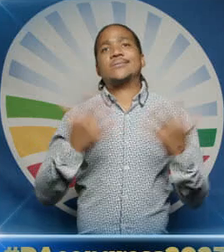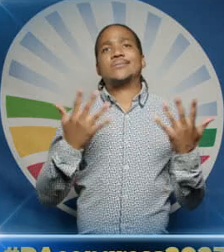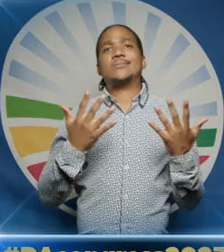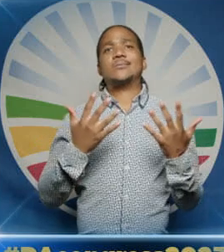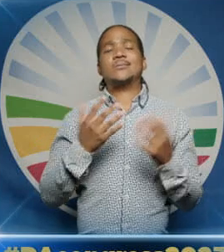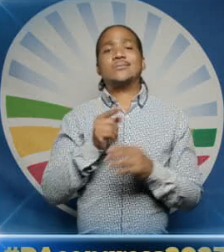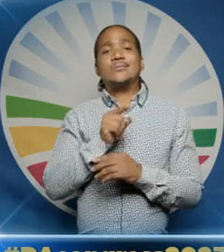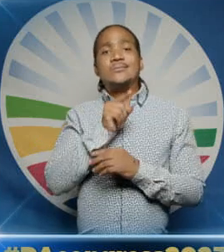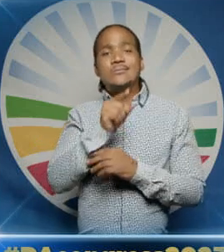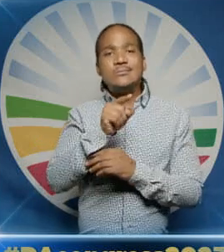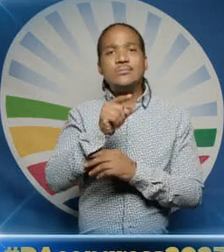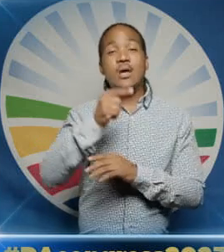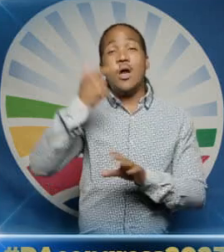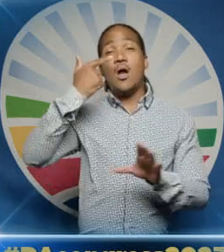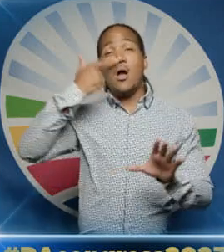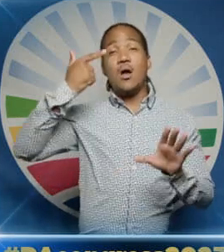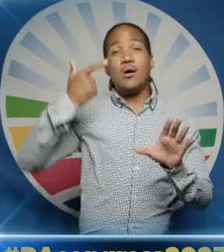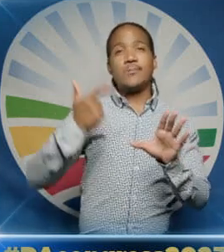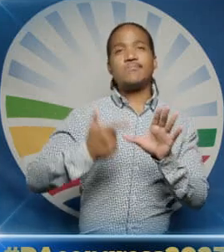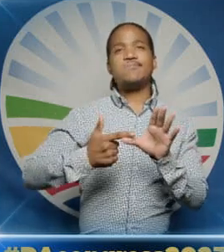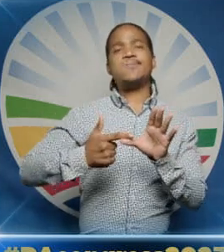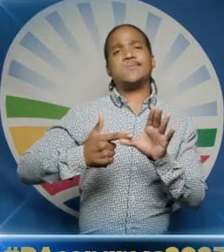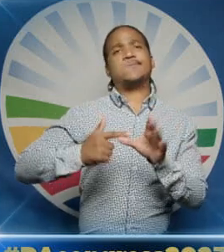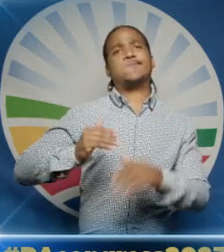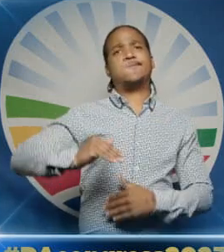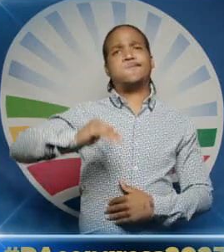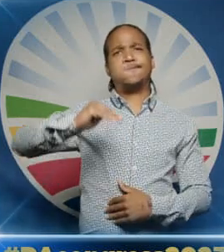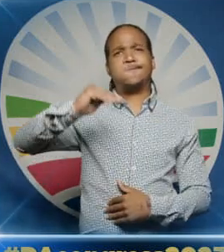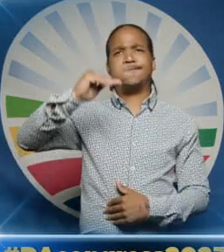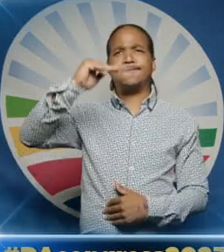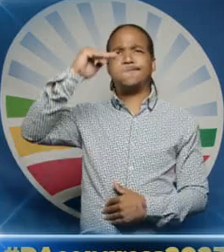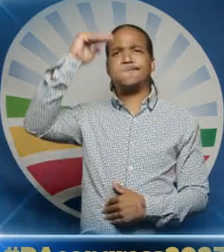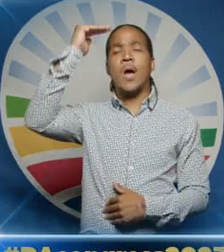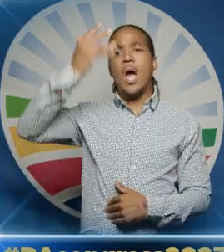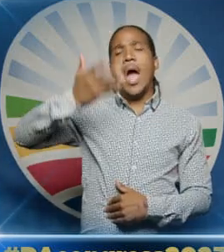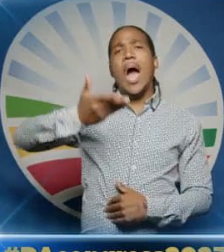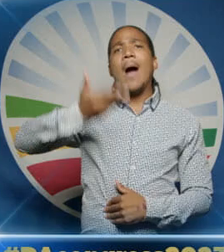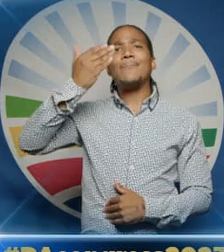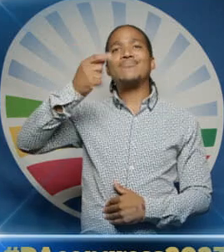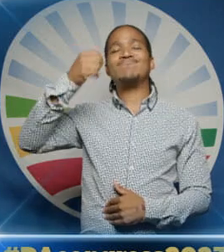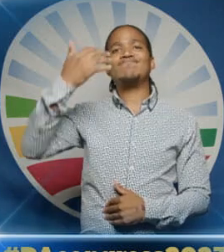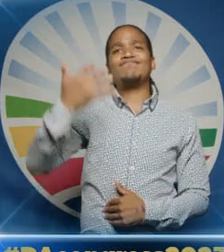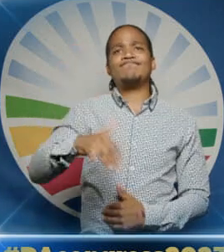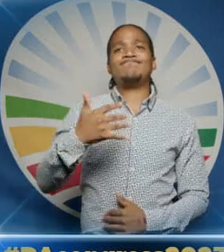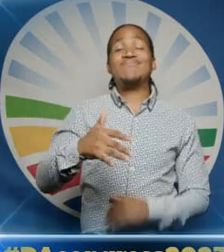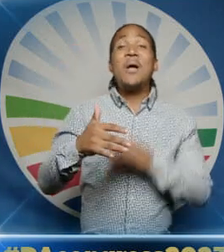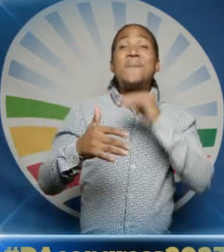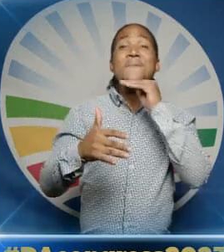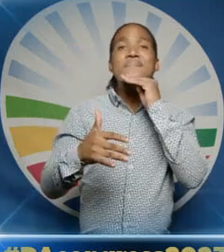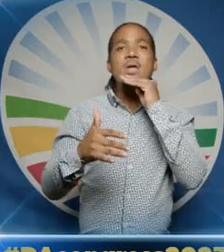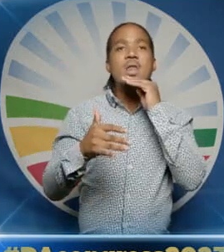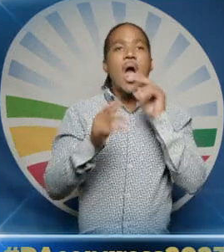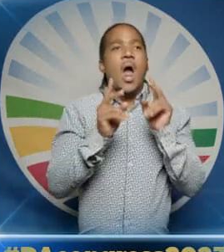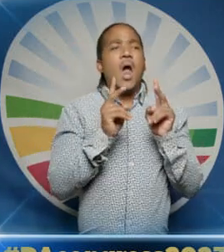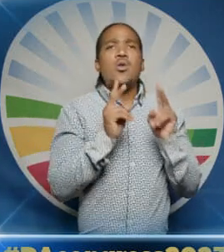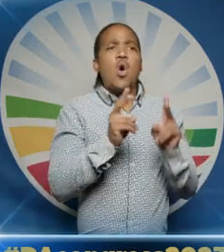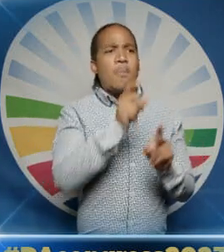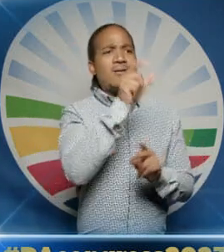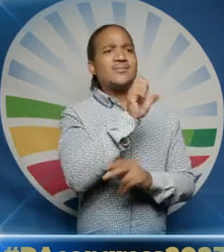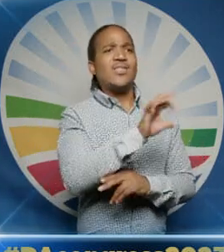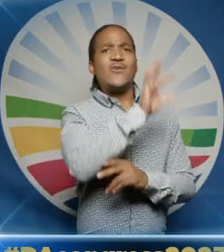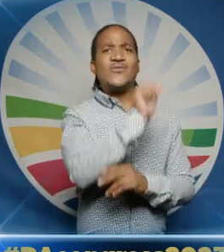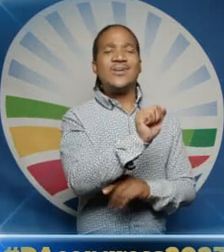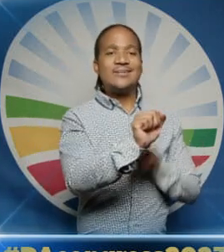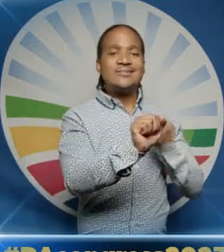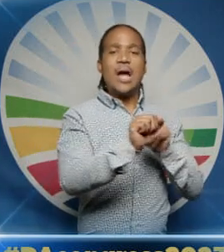of fuel has risen to unprecedented levels. This has meant that the average South African, it